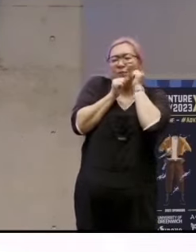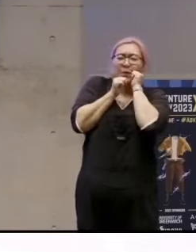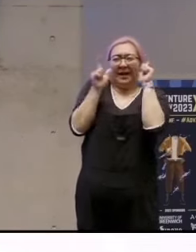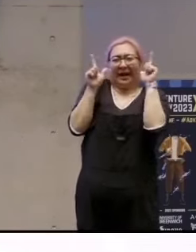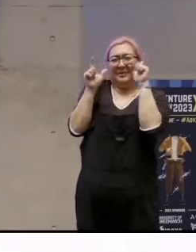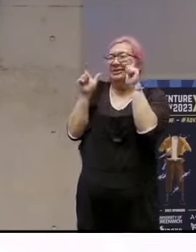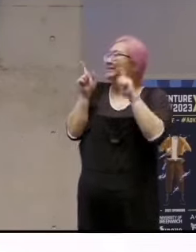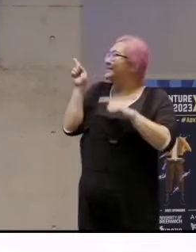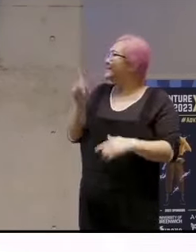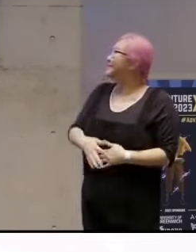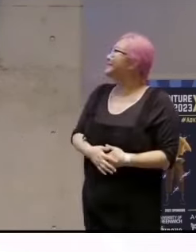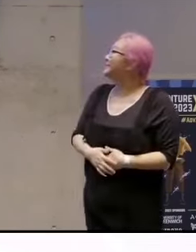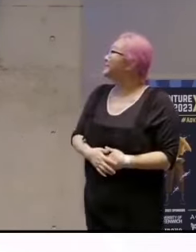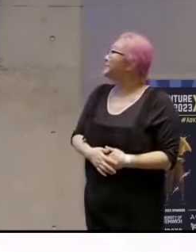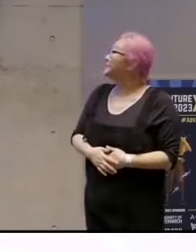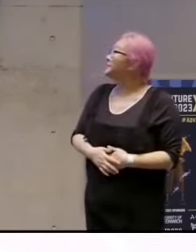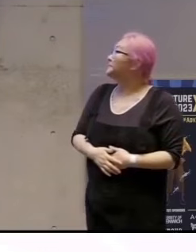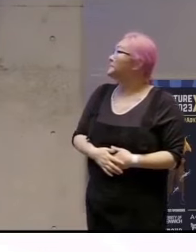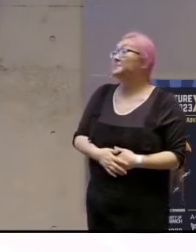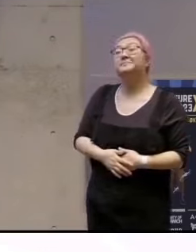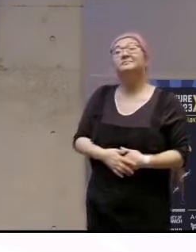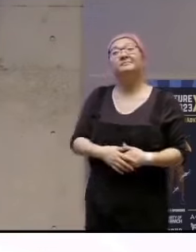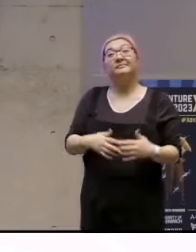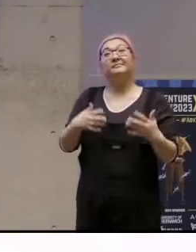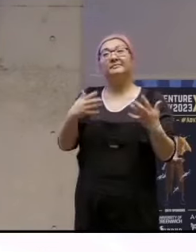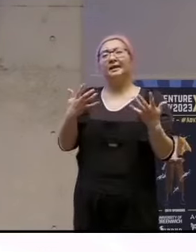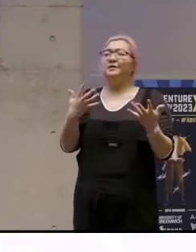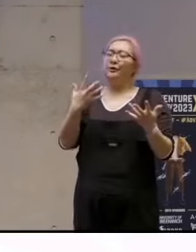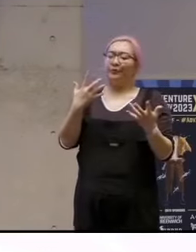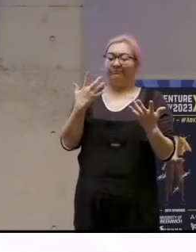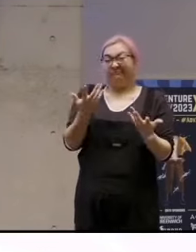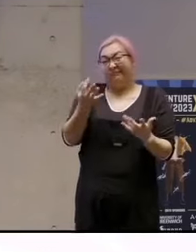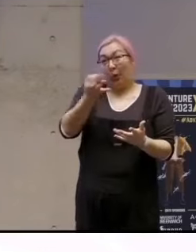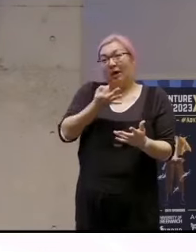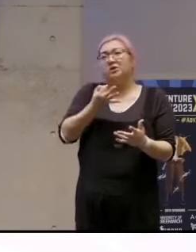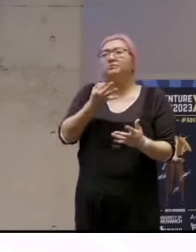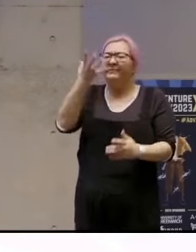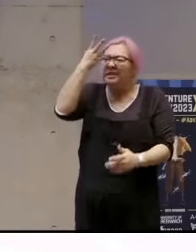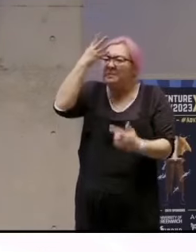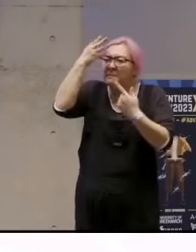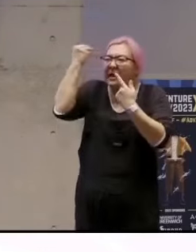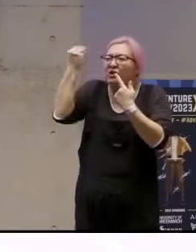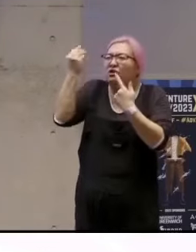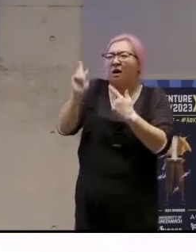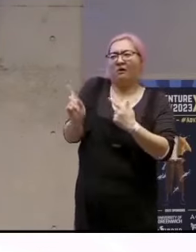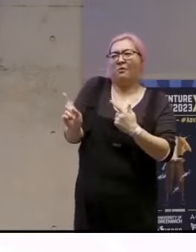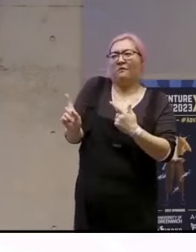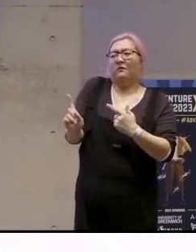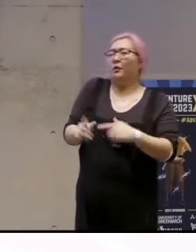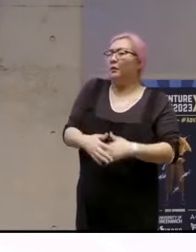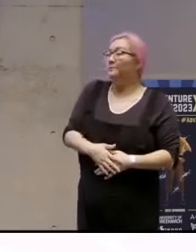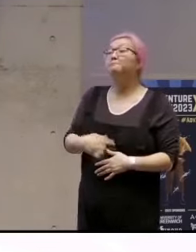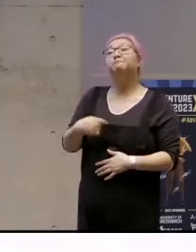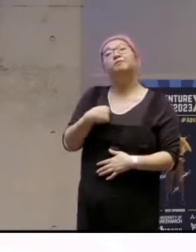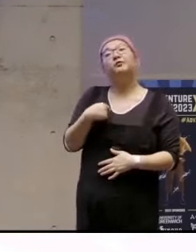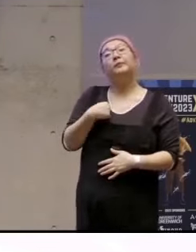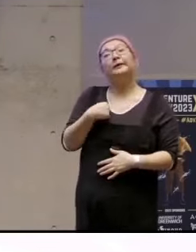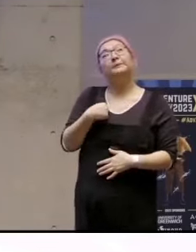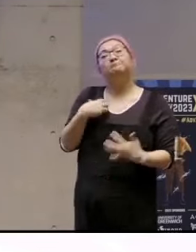became. So in terms of why dementia, so as a writer, I was really interested in memory